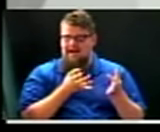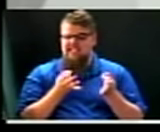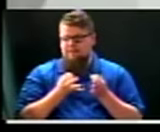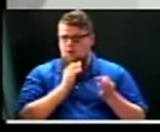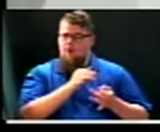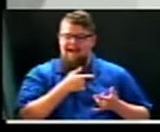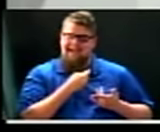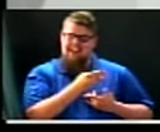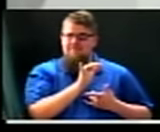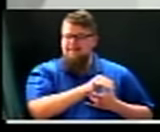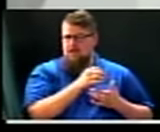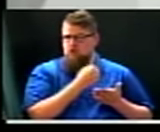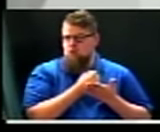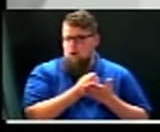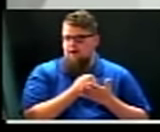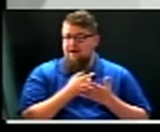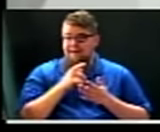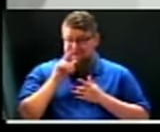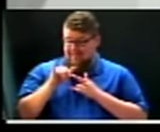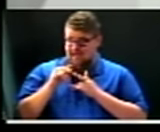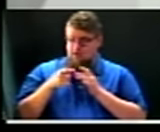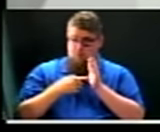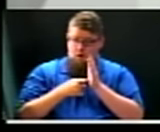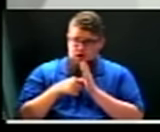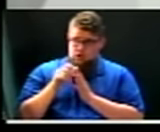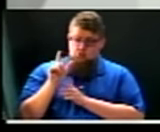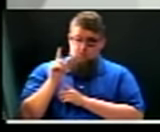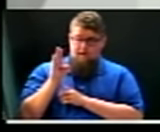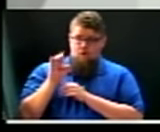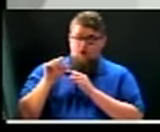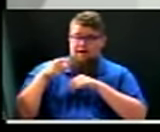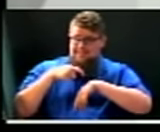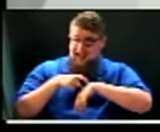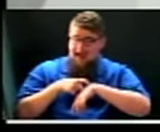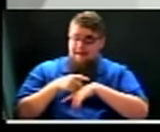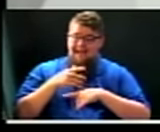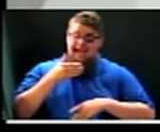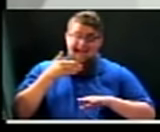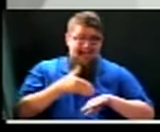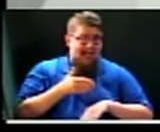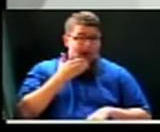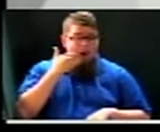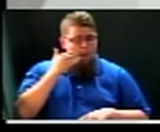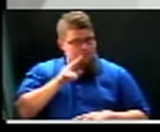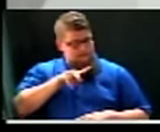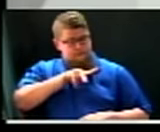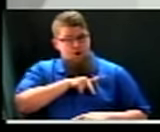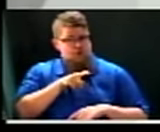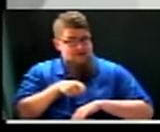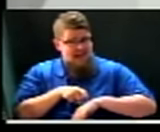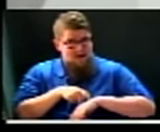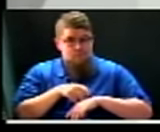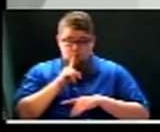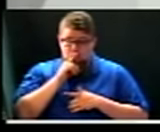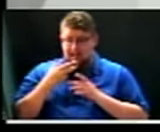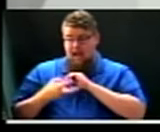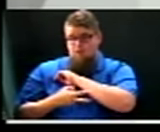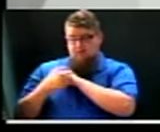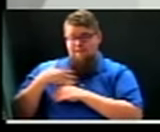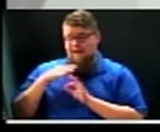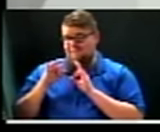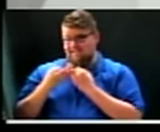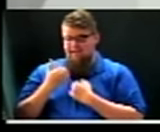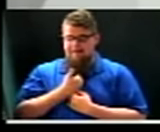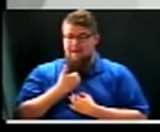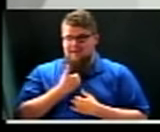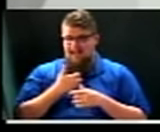that took at least 24 hours of my at-home personal time. So I essentially robbed my family of